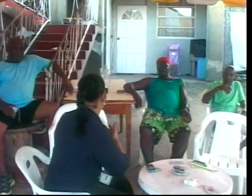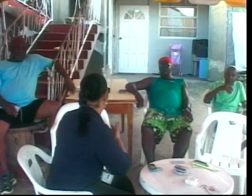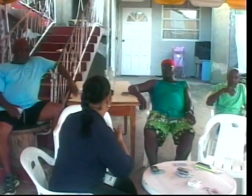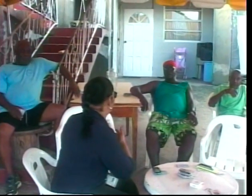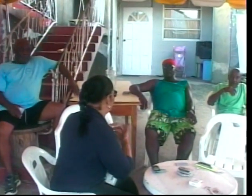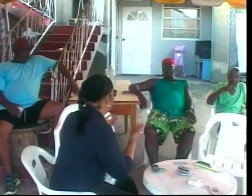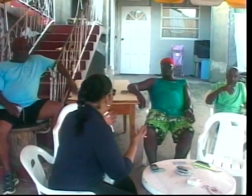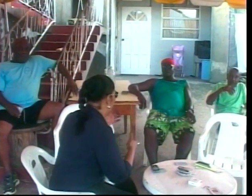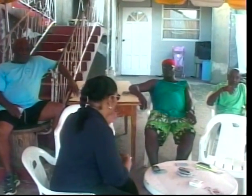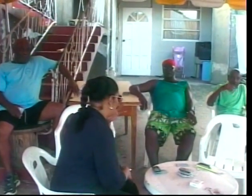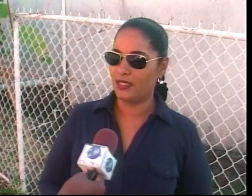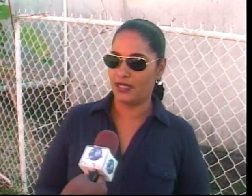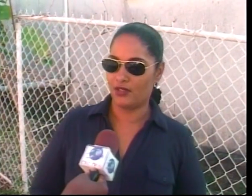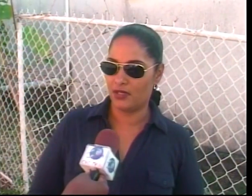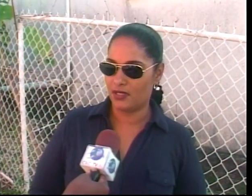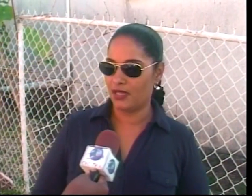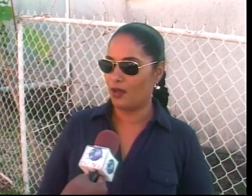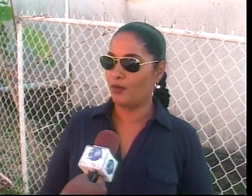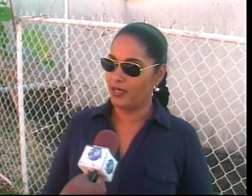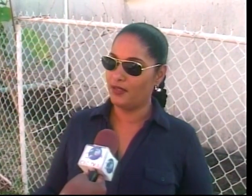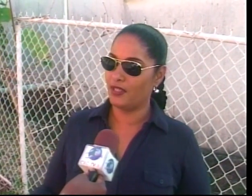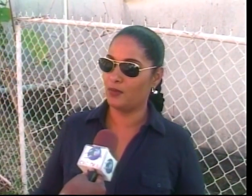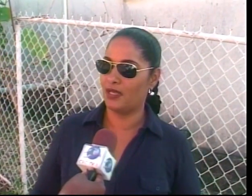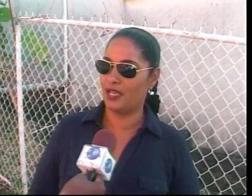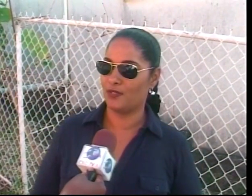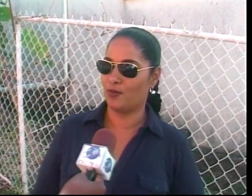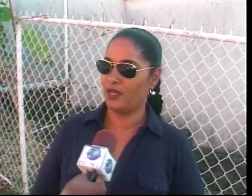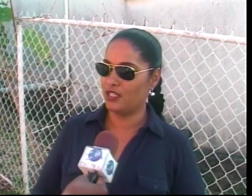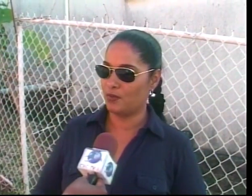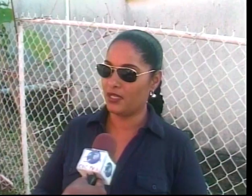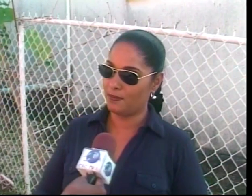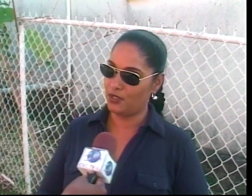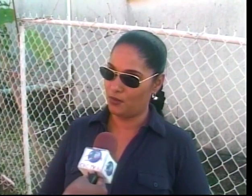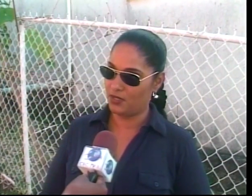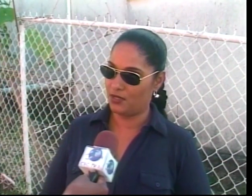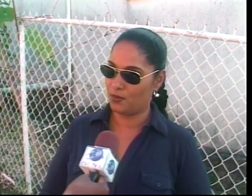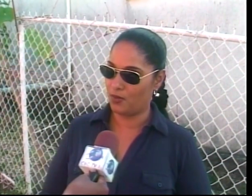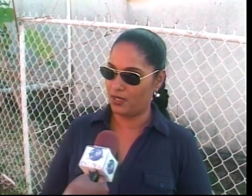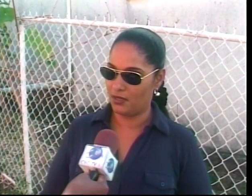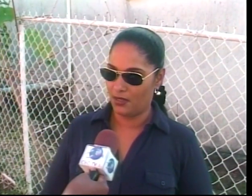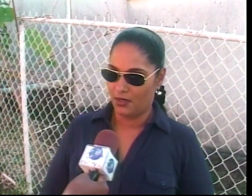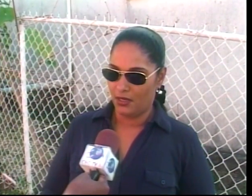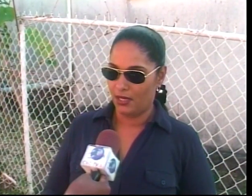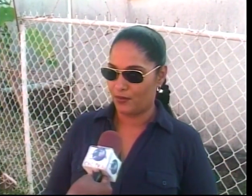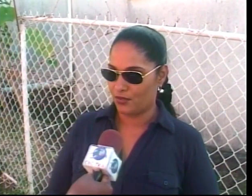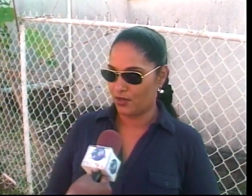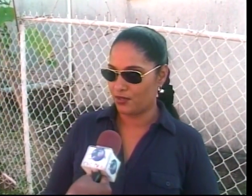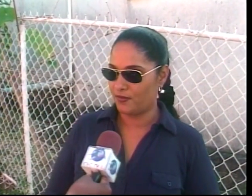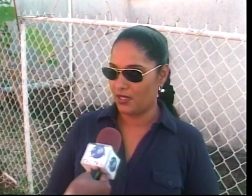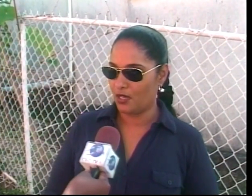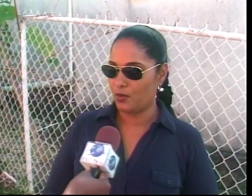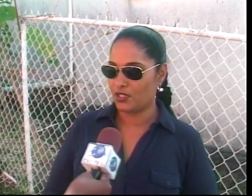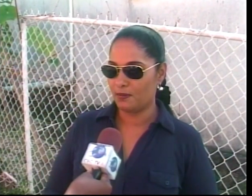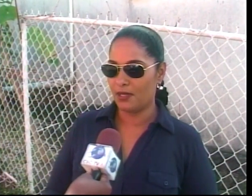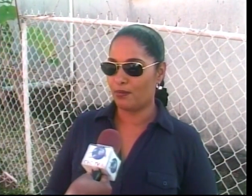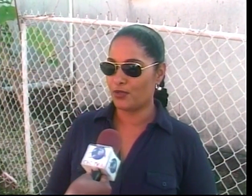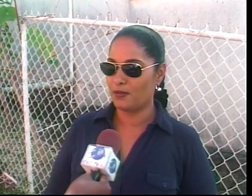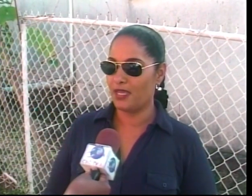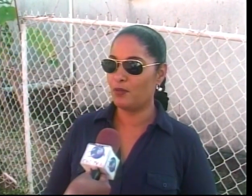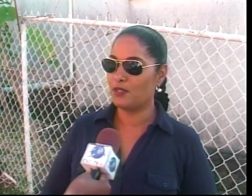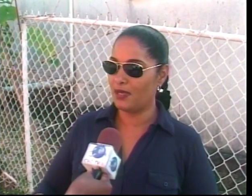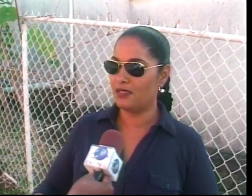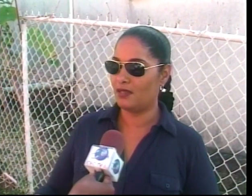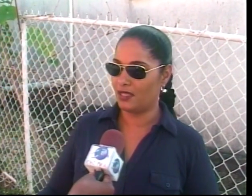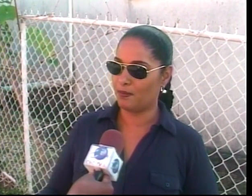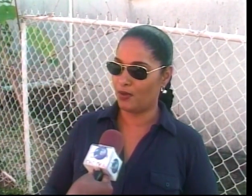the supply. No one can actually state how long anything would last for. It is really up to usage, one. Infrastructure failure, which could be a burst